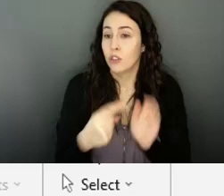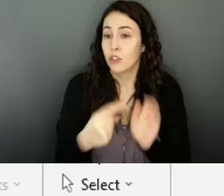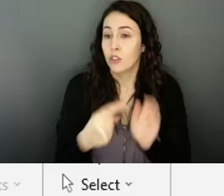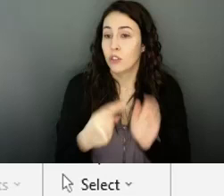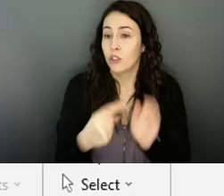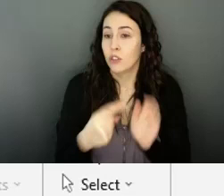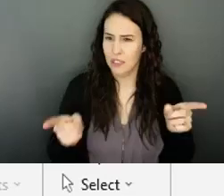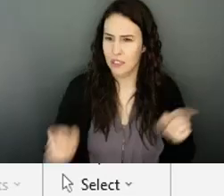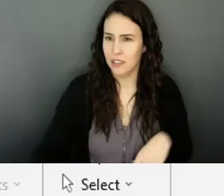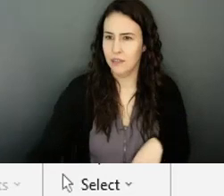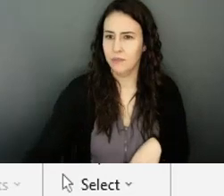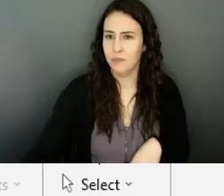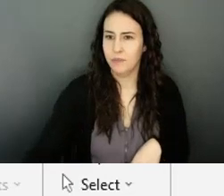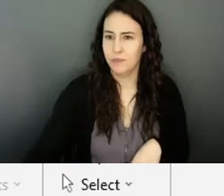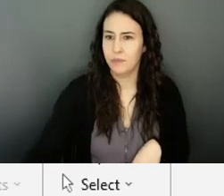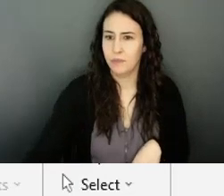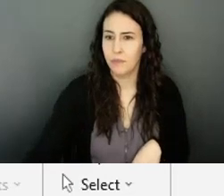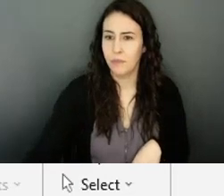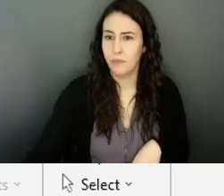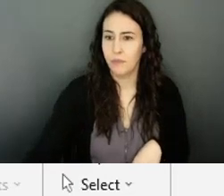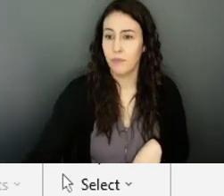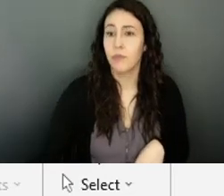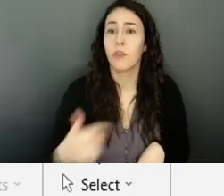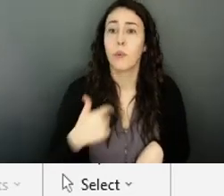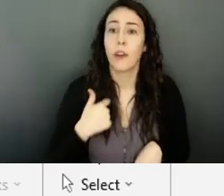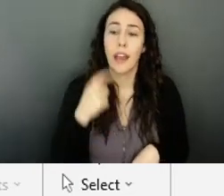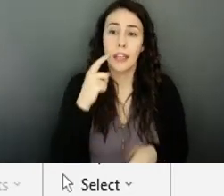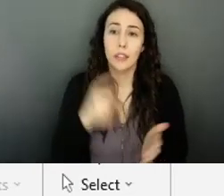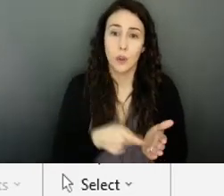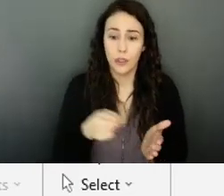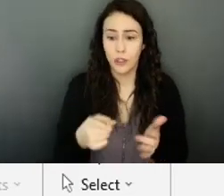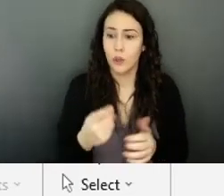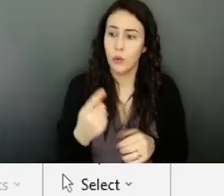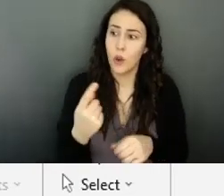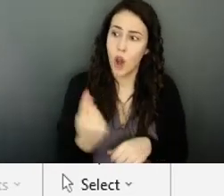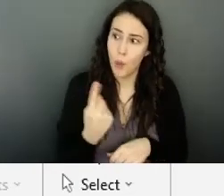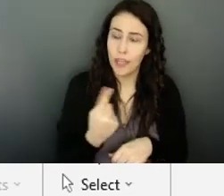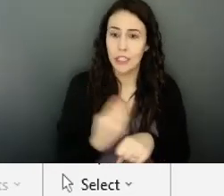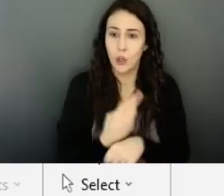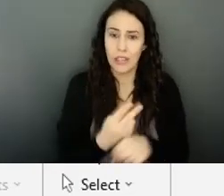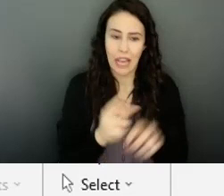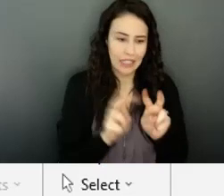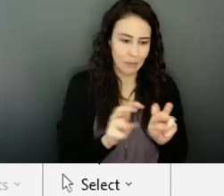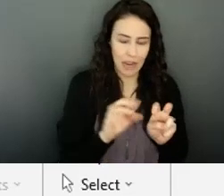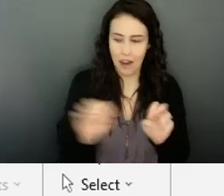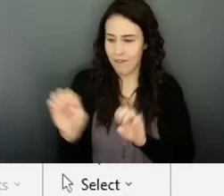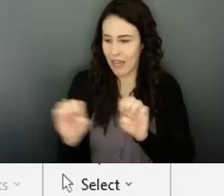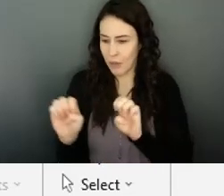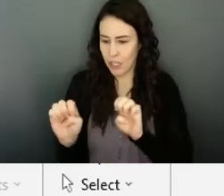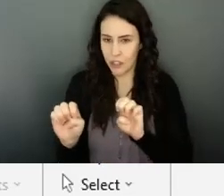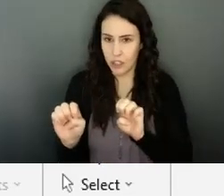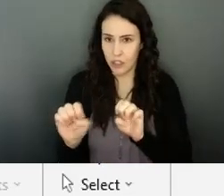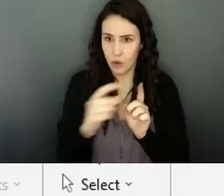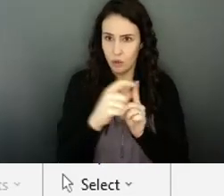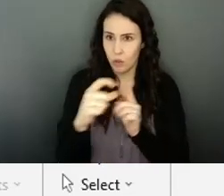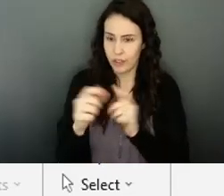asked her, I noticed that you always use assessment and evaluation together. You always are using that wording in whatever you